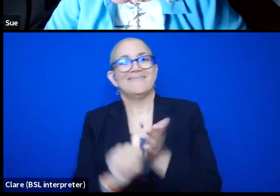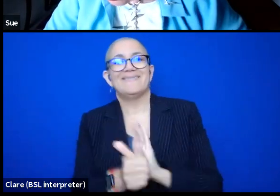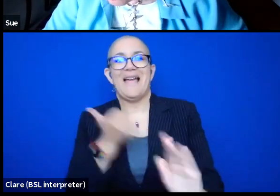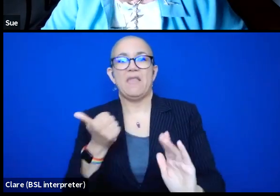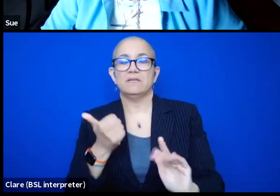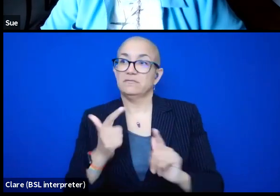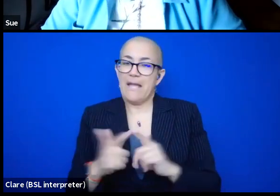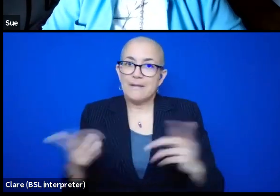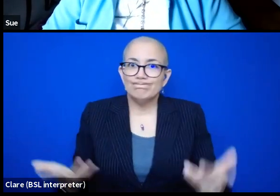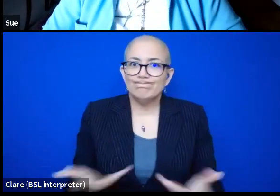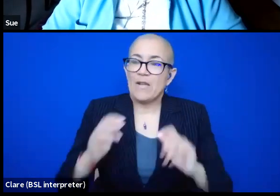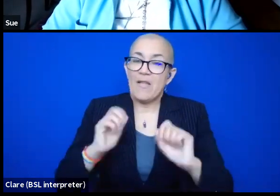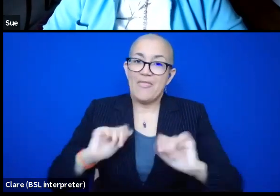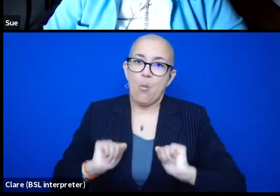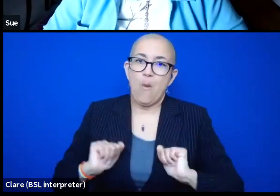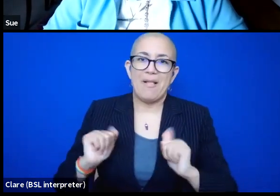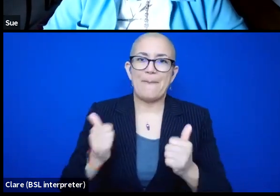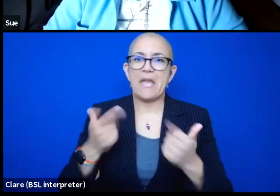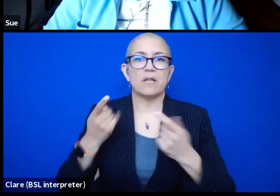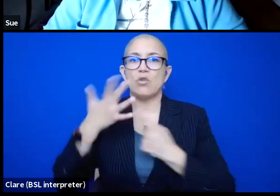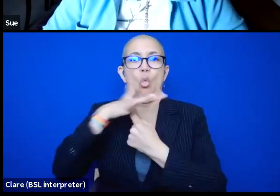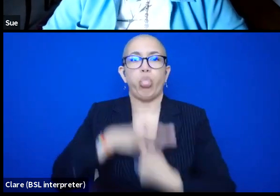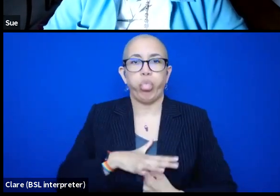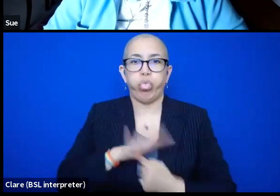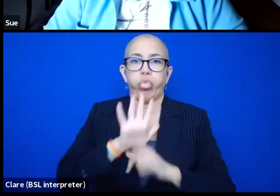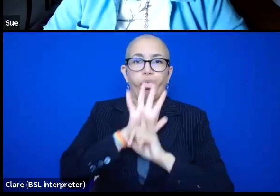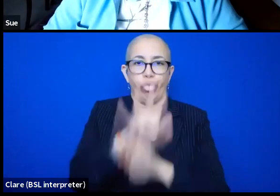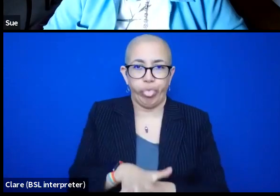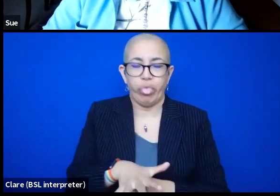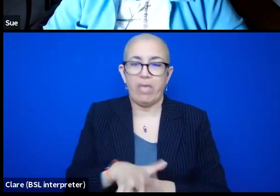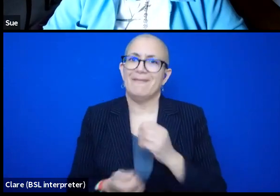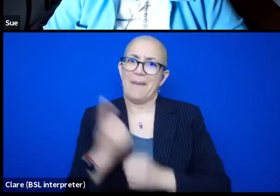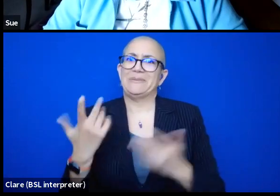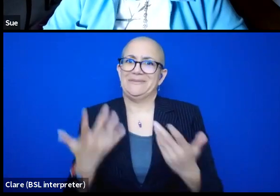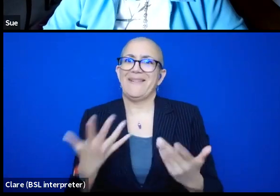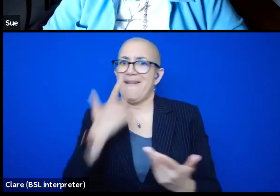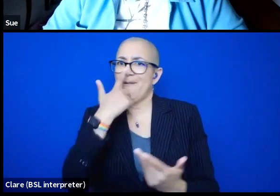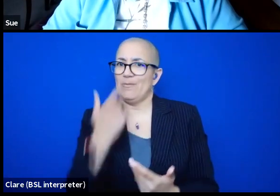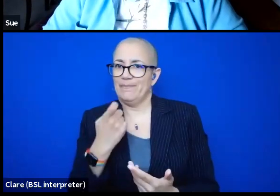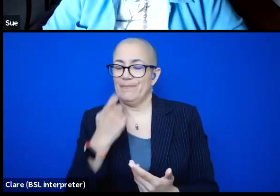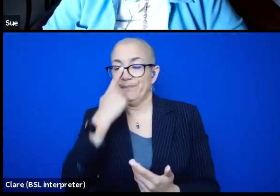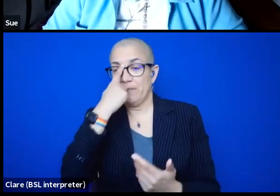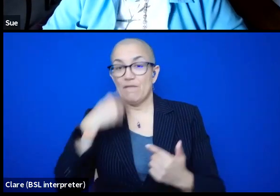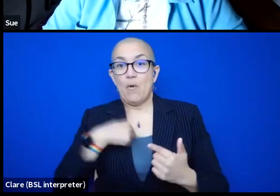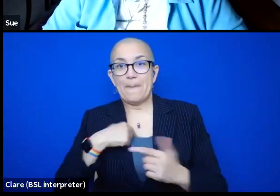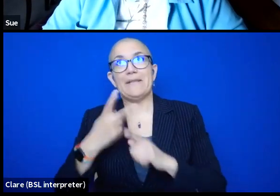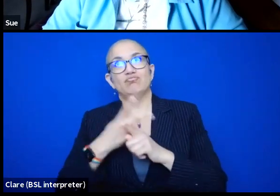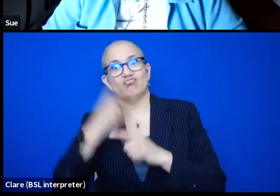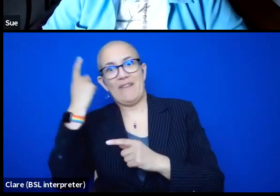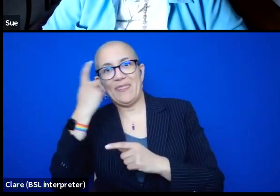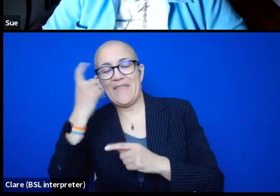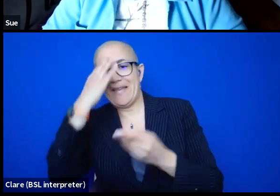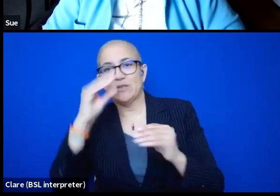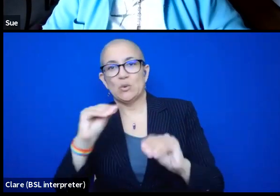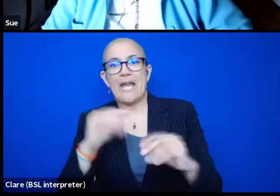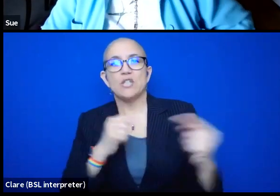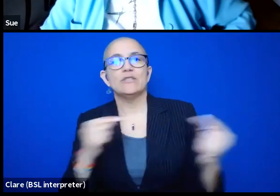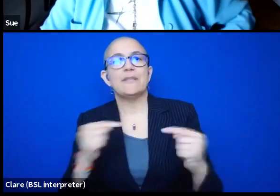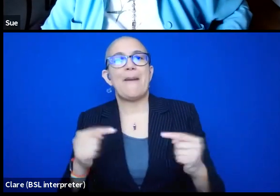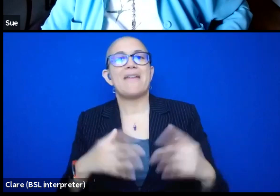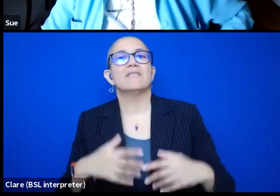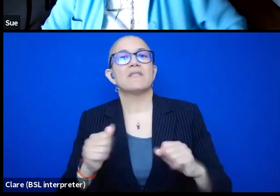well-being, not crush it, as too often happens now. For me, a rethink education debate starts